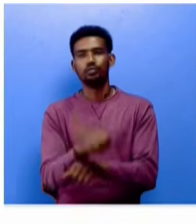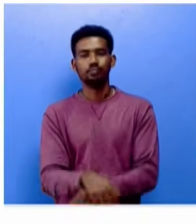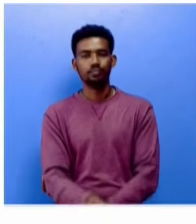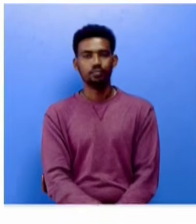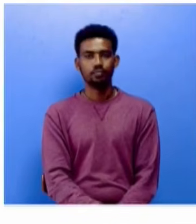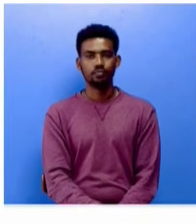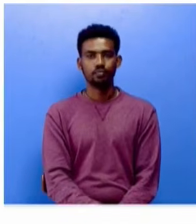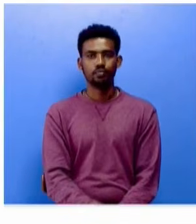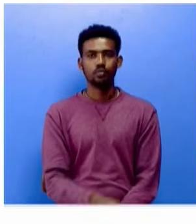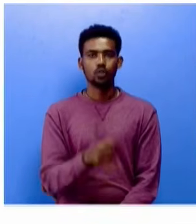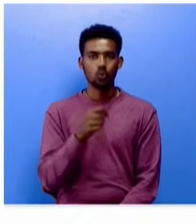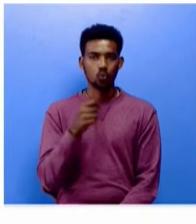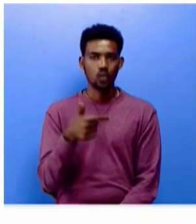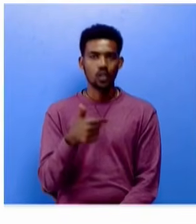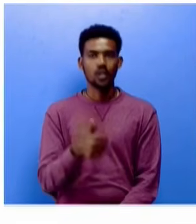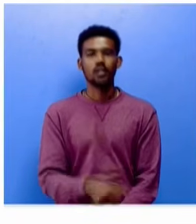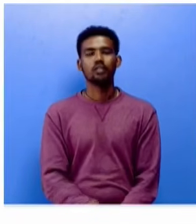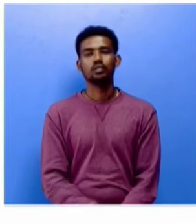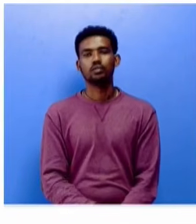quickly.